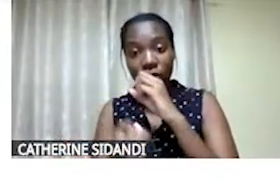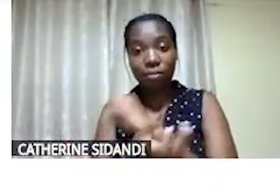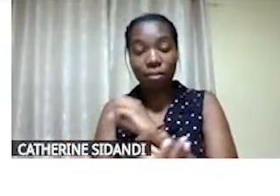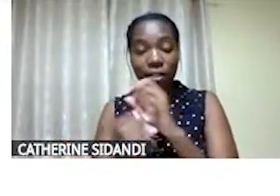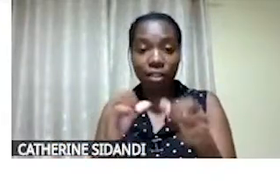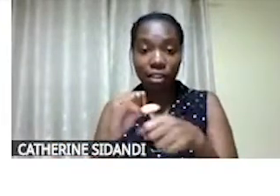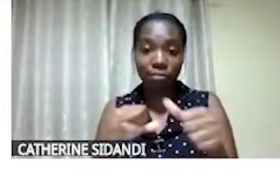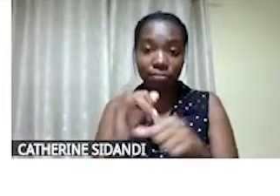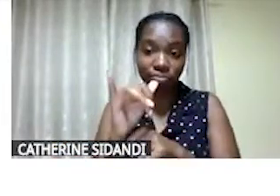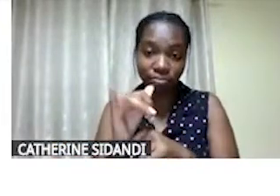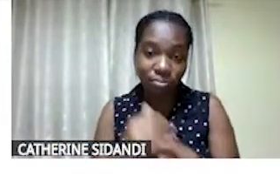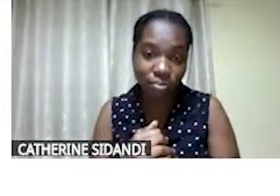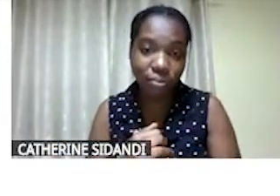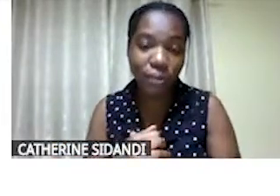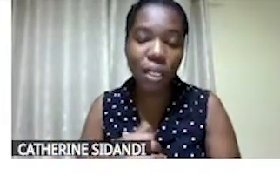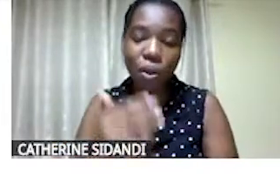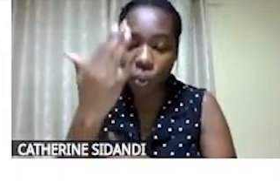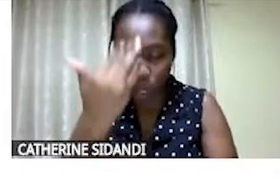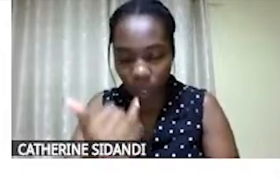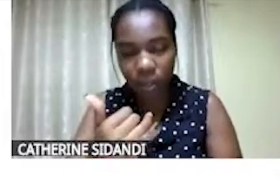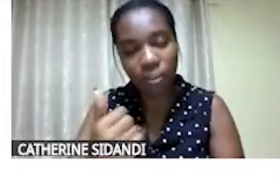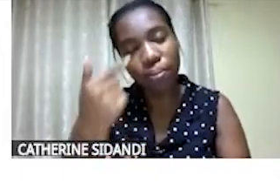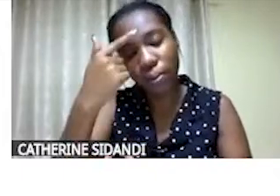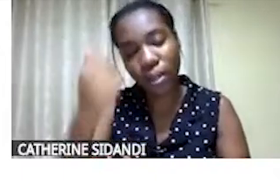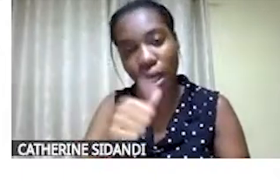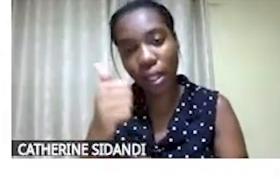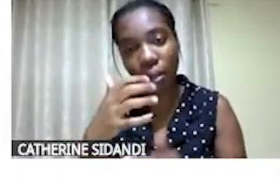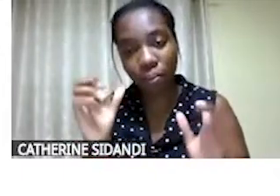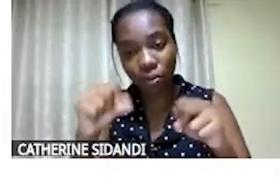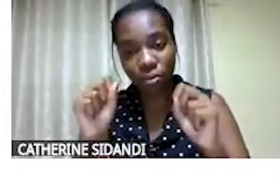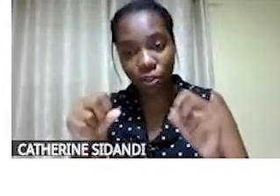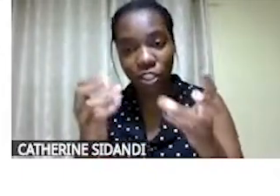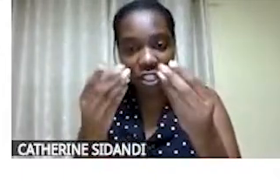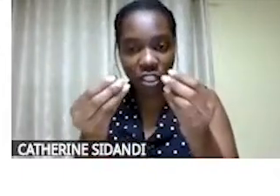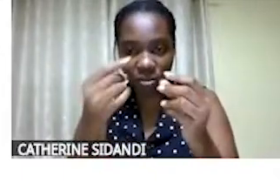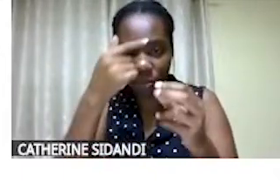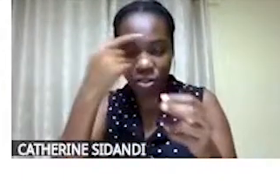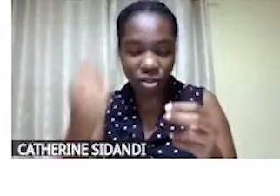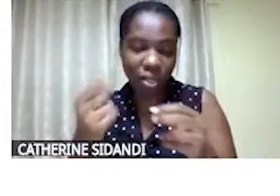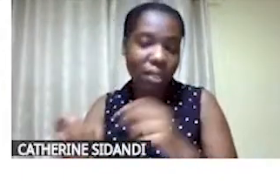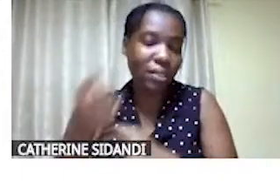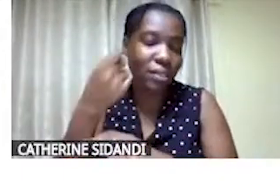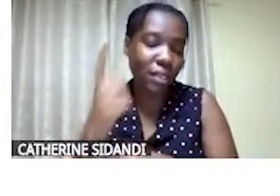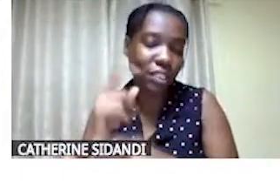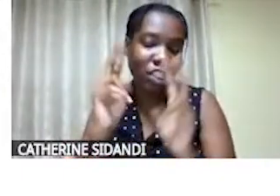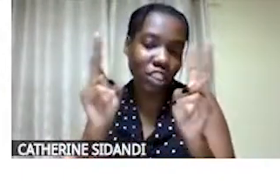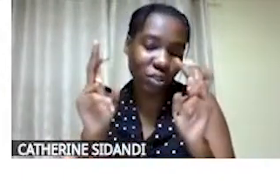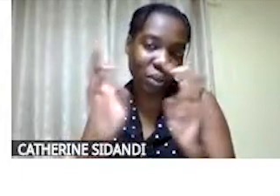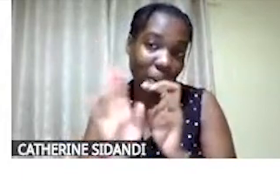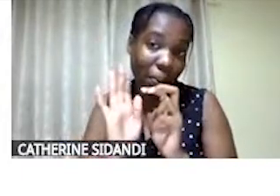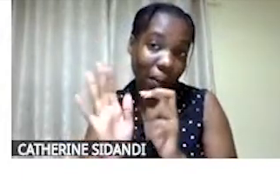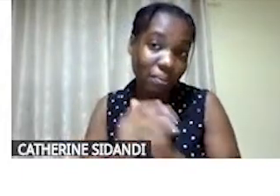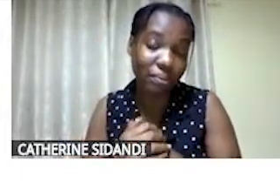point, because then the rest will be easier, because you'll understand their constraints. And the thing